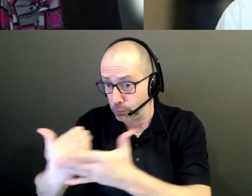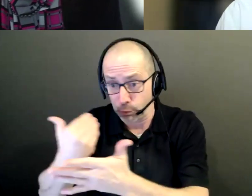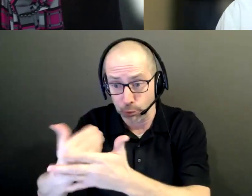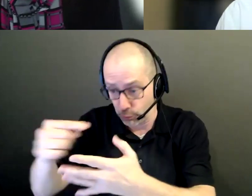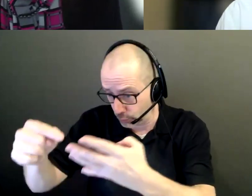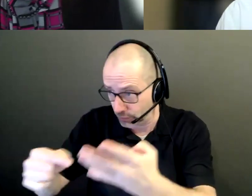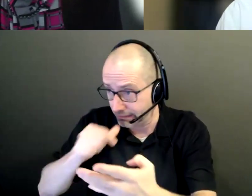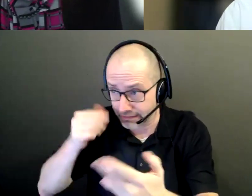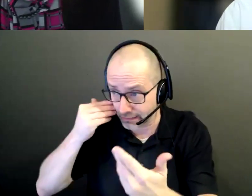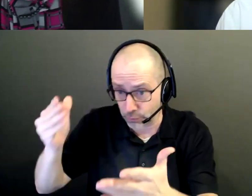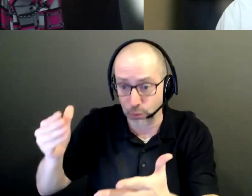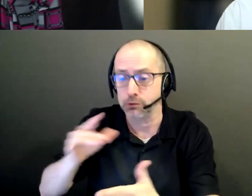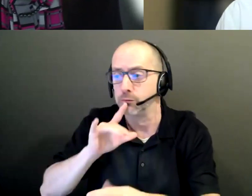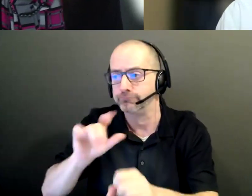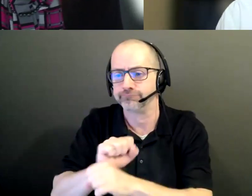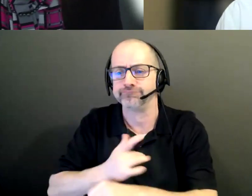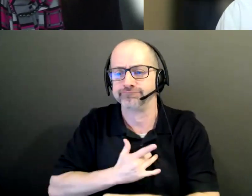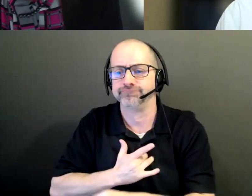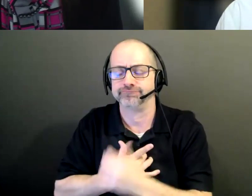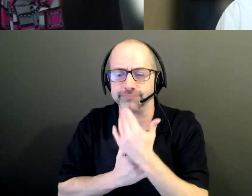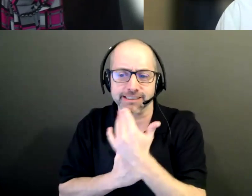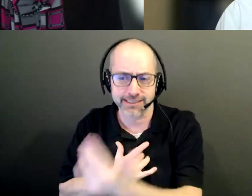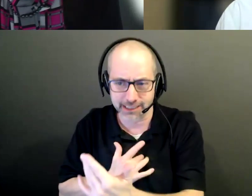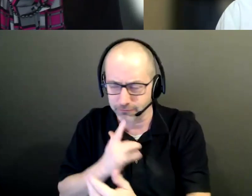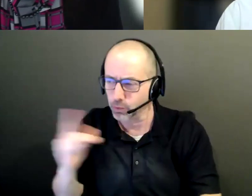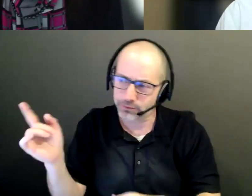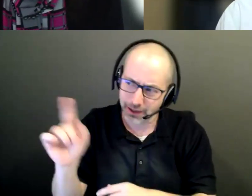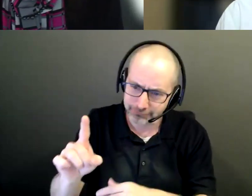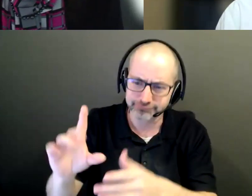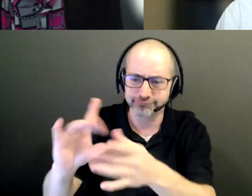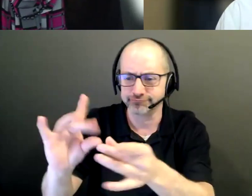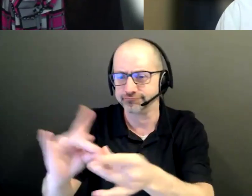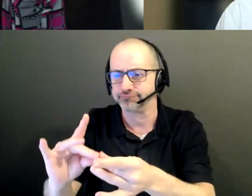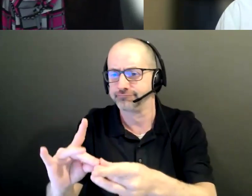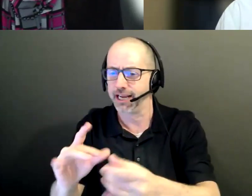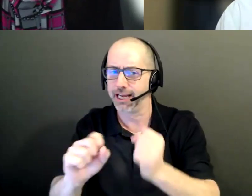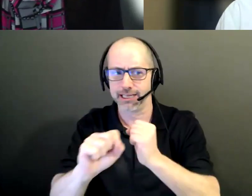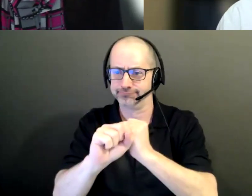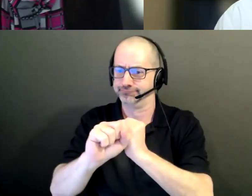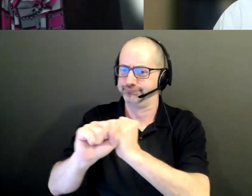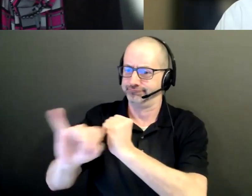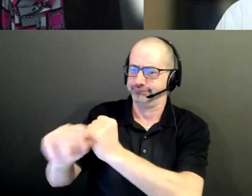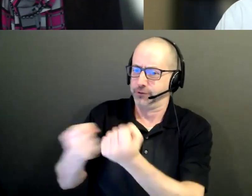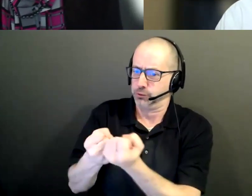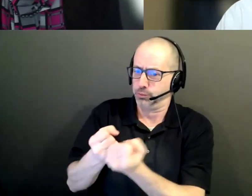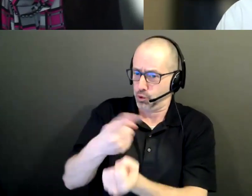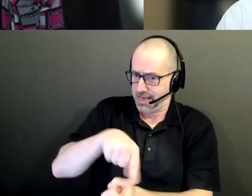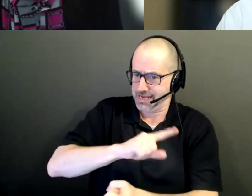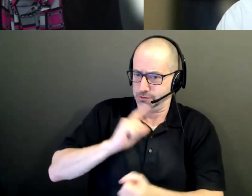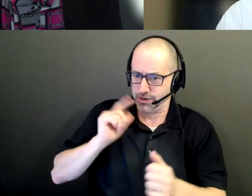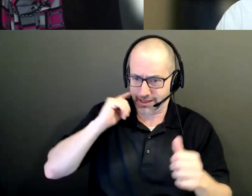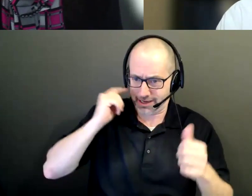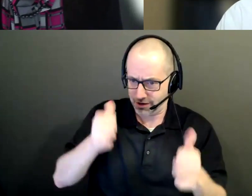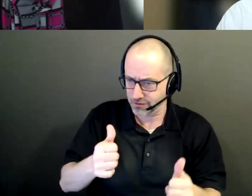very profound. And thank you for doing that and for being an advocate for those of us with hearing loss and helping